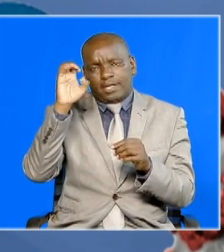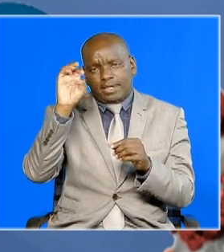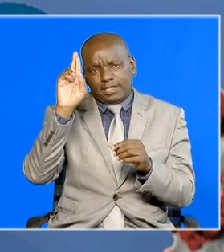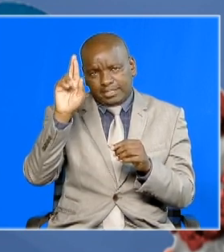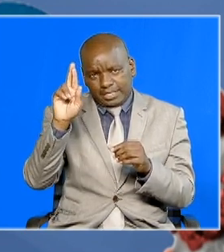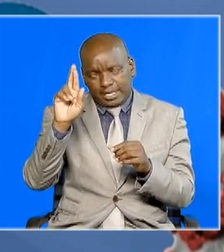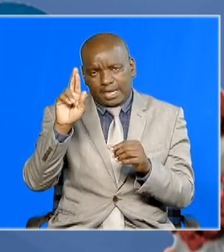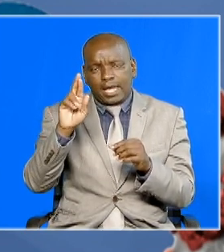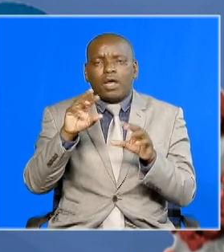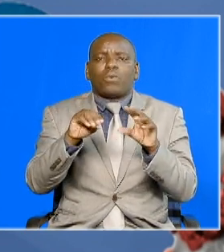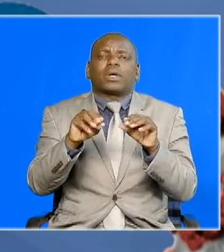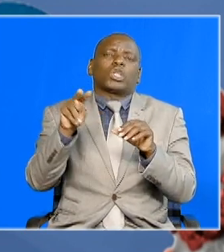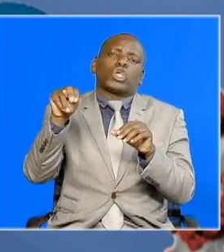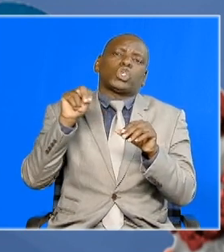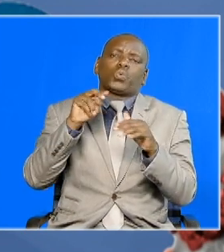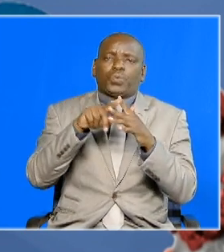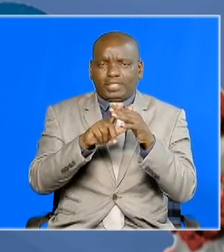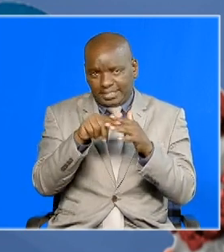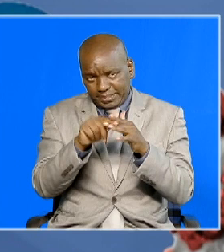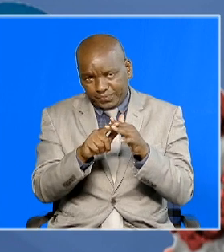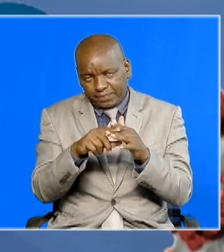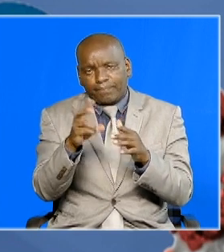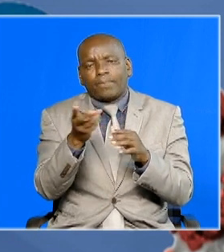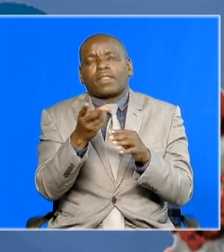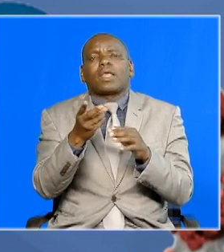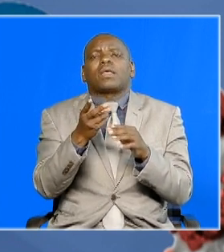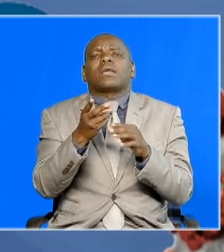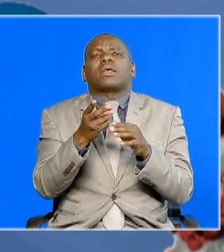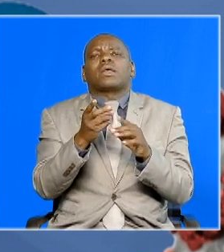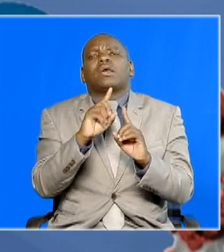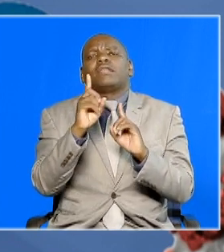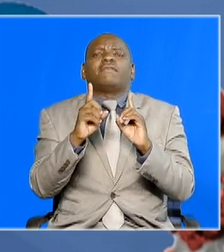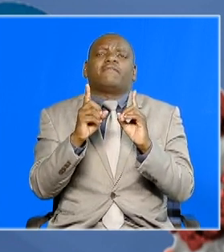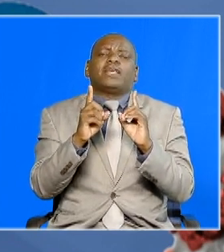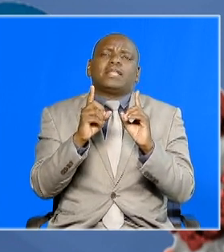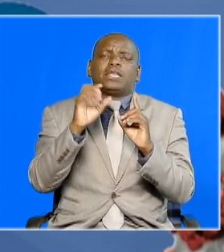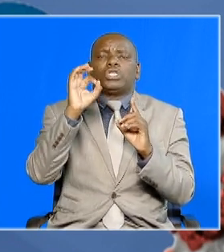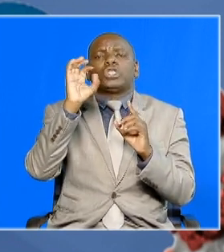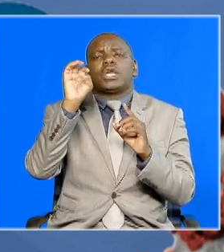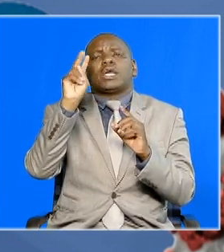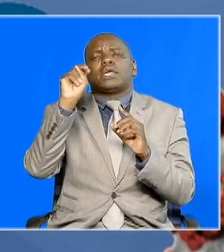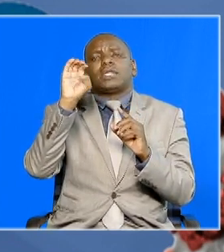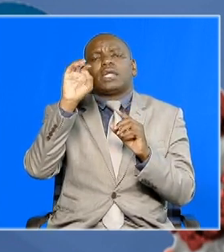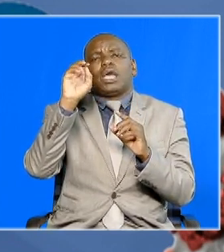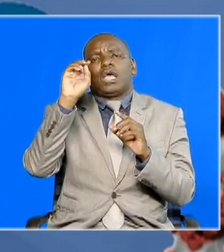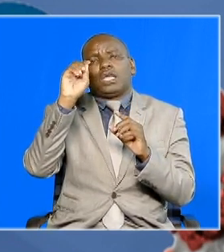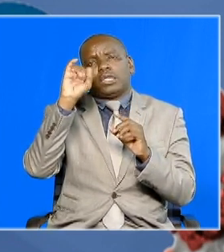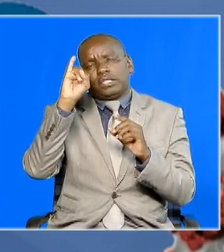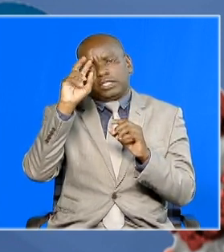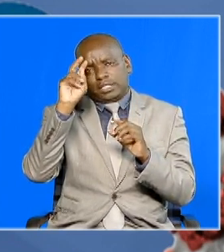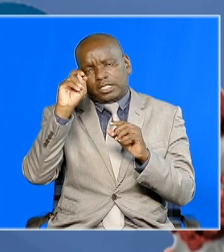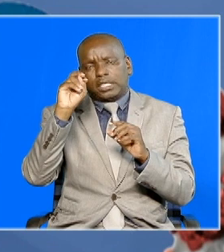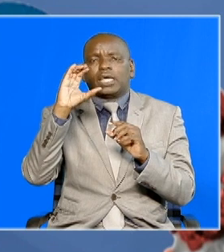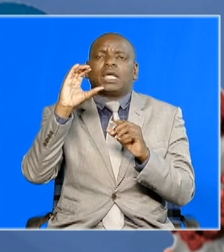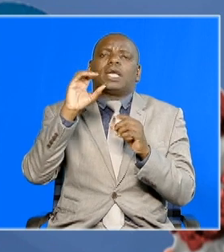work through new technologies such as the use of genetic material, the famous messenger